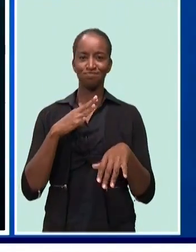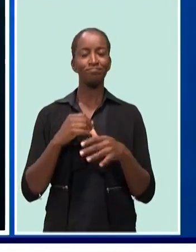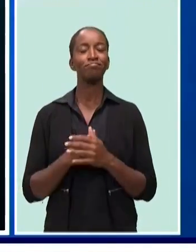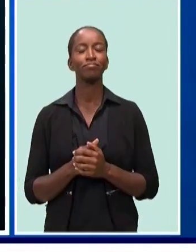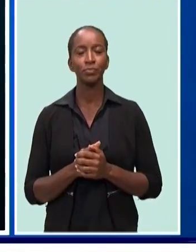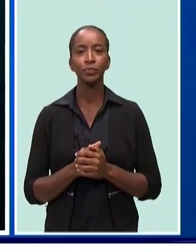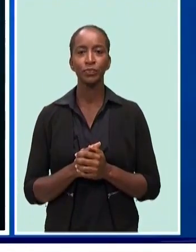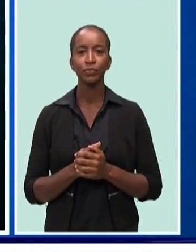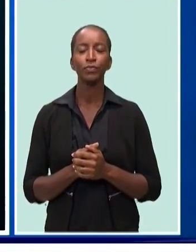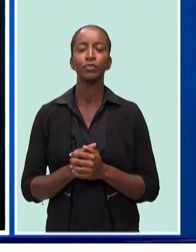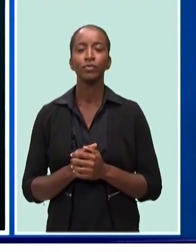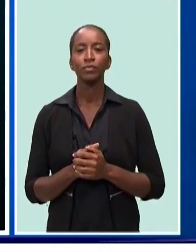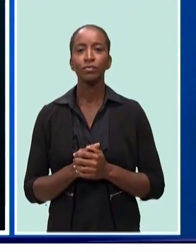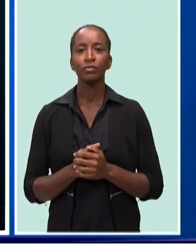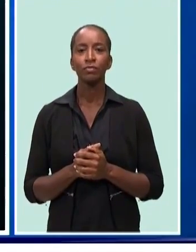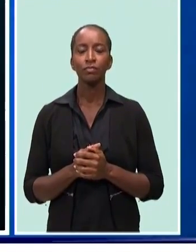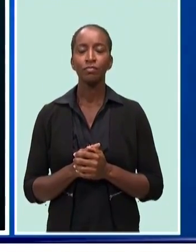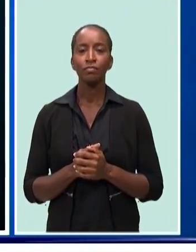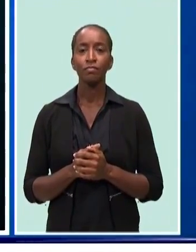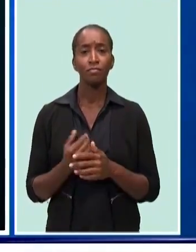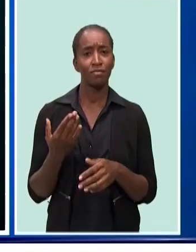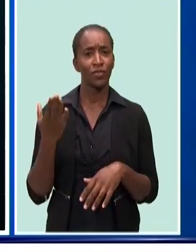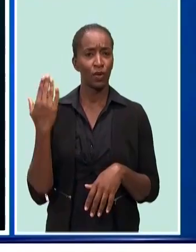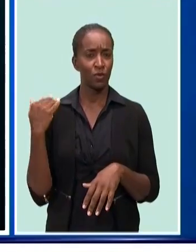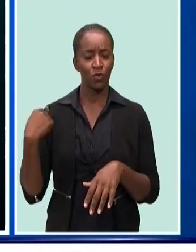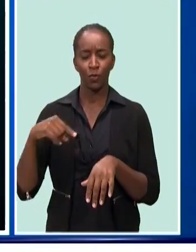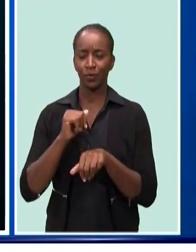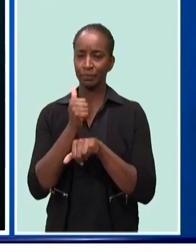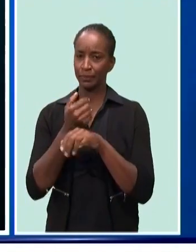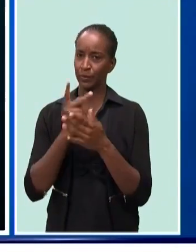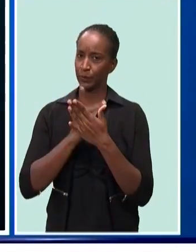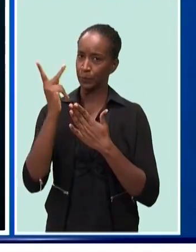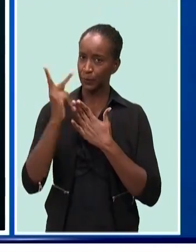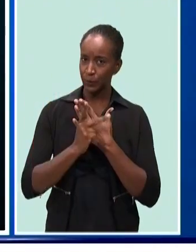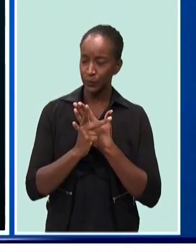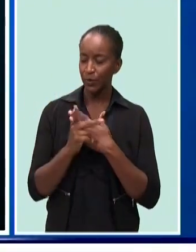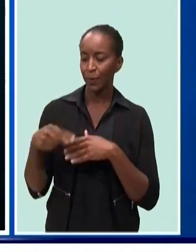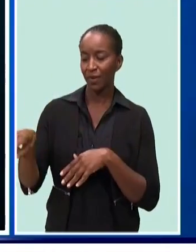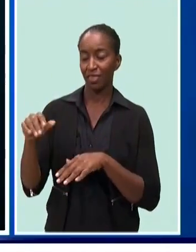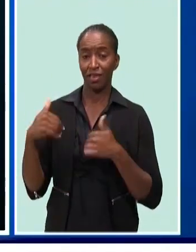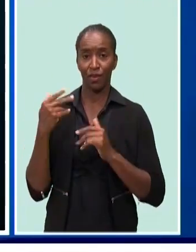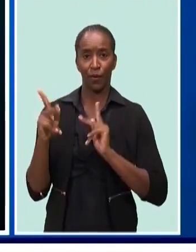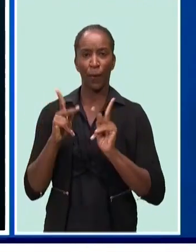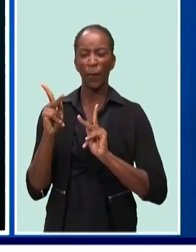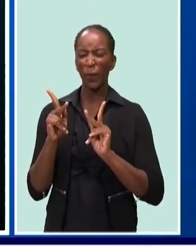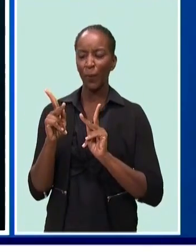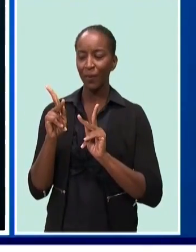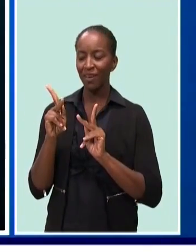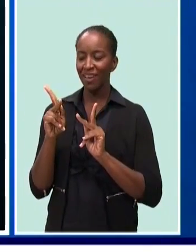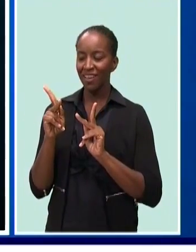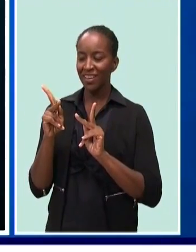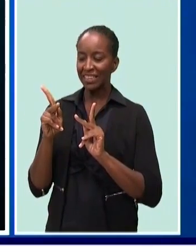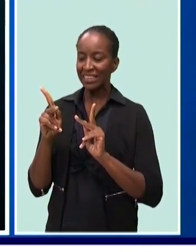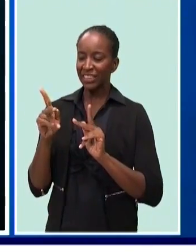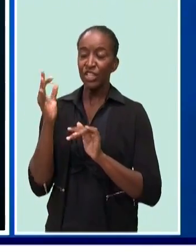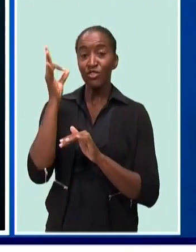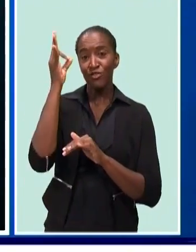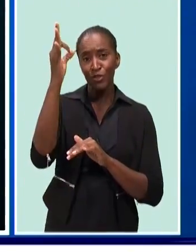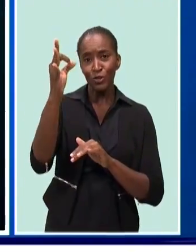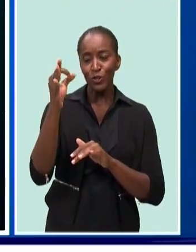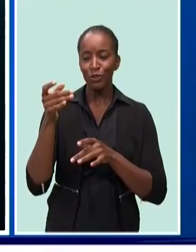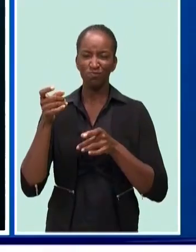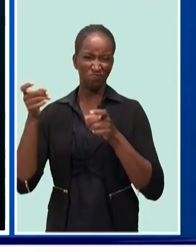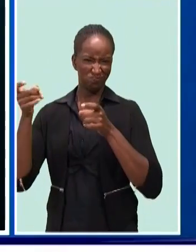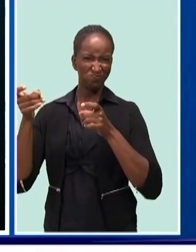"The Youth Are the Future: The Imperative of Youth Employment for Sustainable Development in the Caribbean" noted that